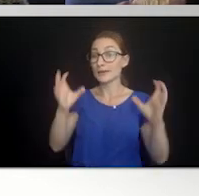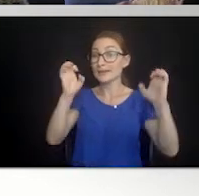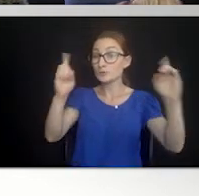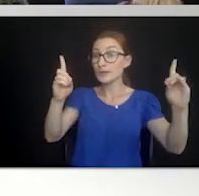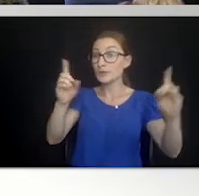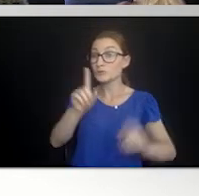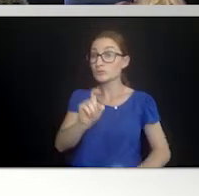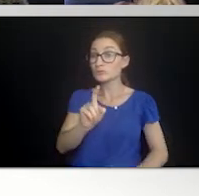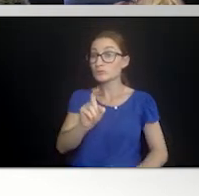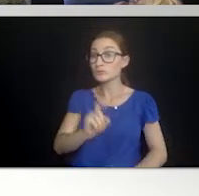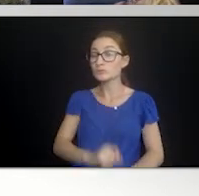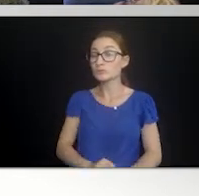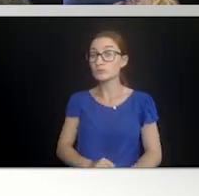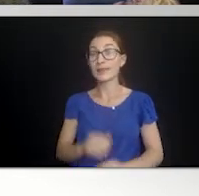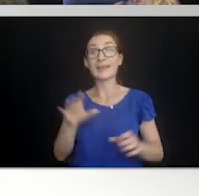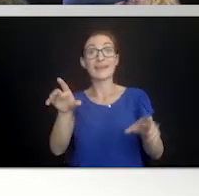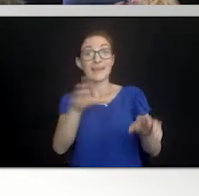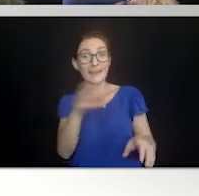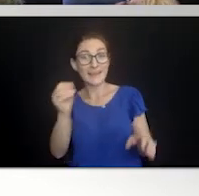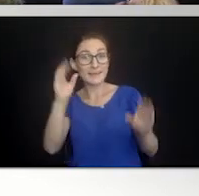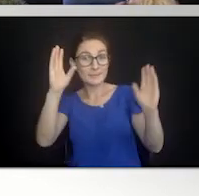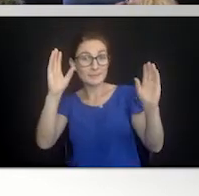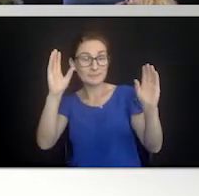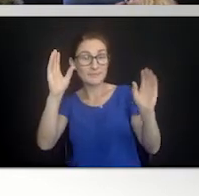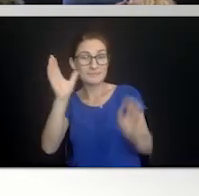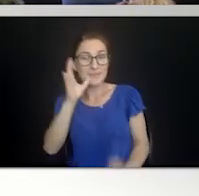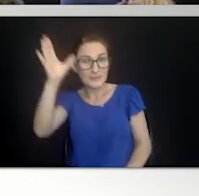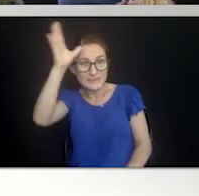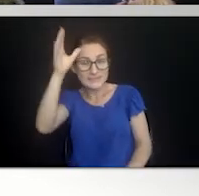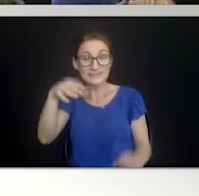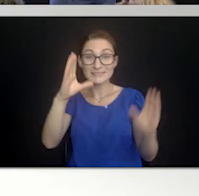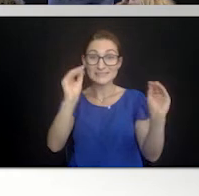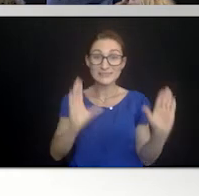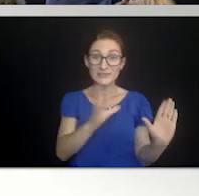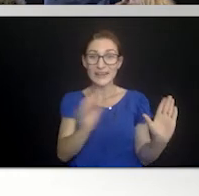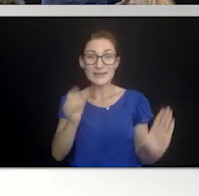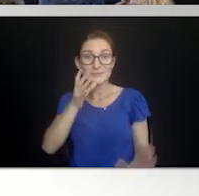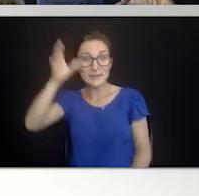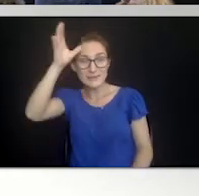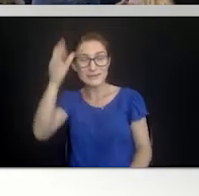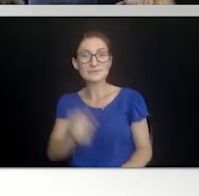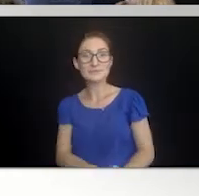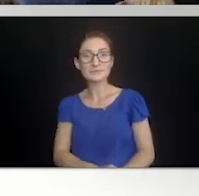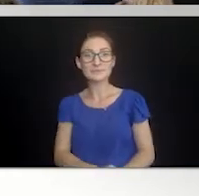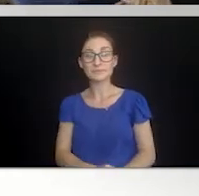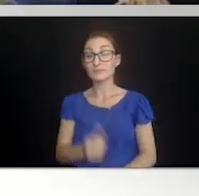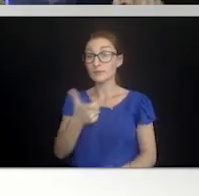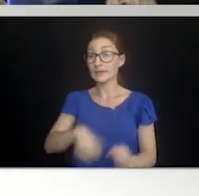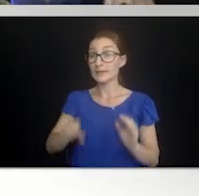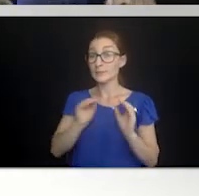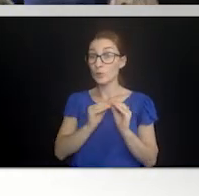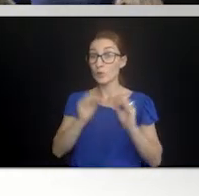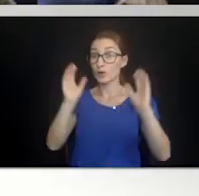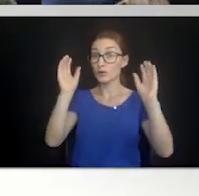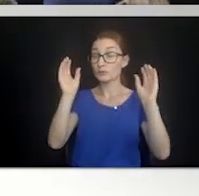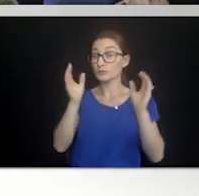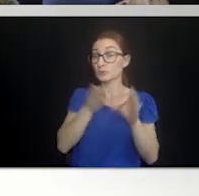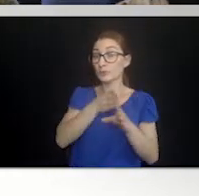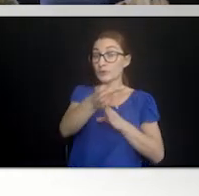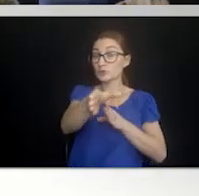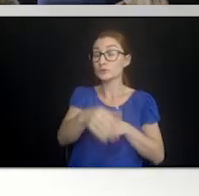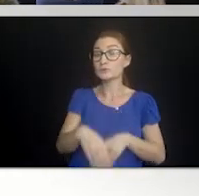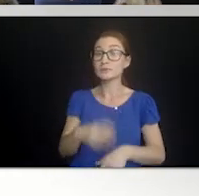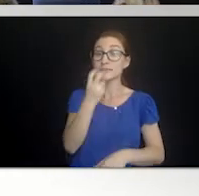How many in here are educators and parents? I know some are both. They both kept their hands up. Any other professions?